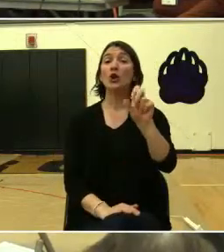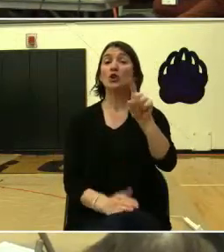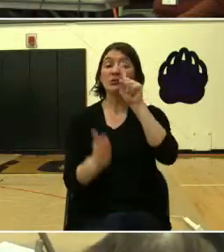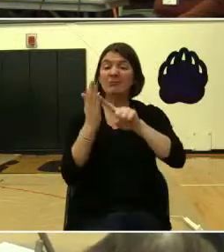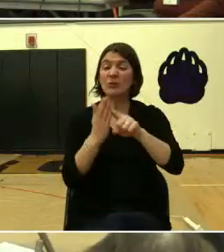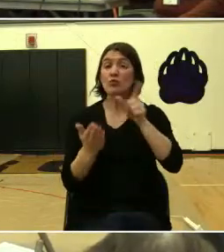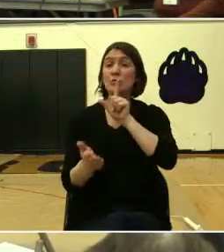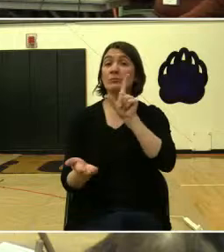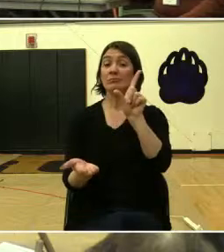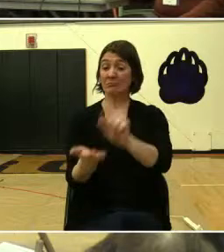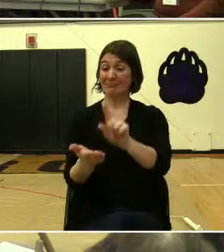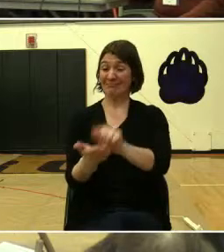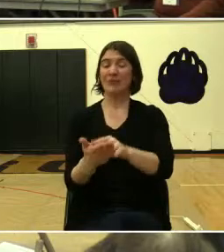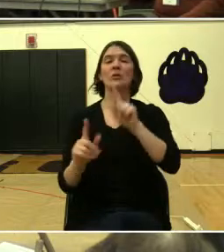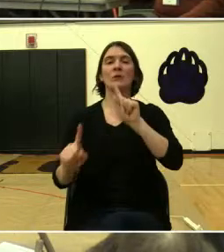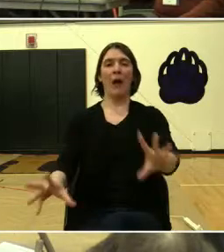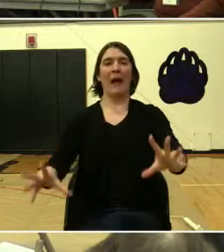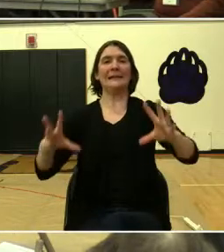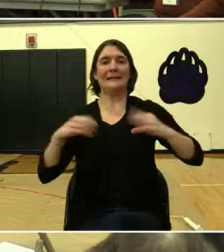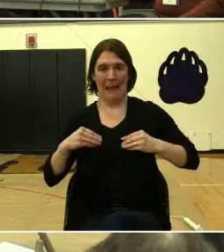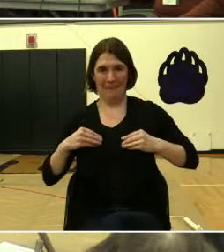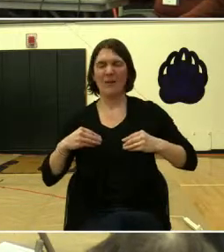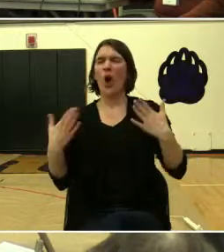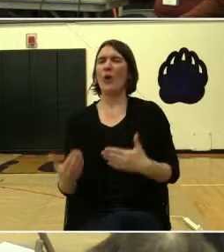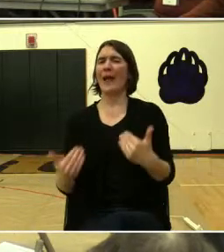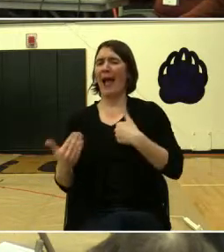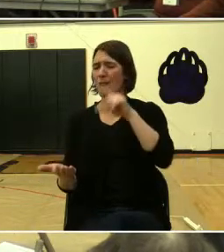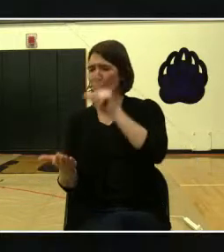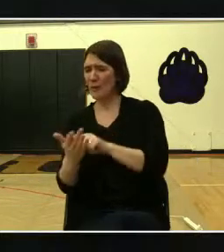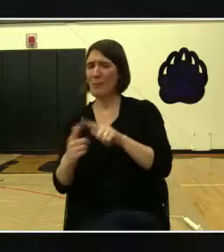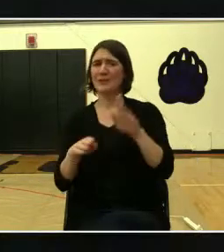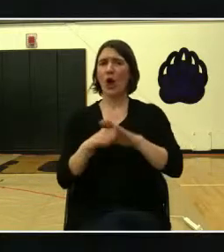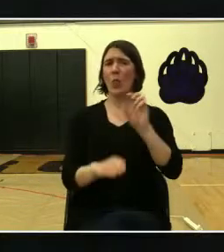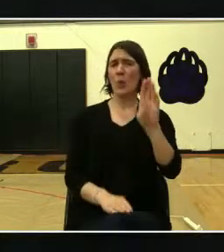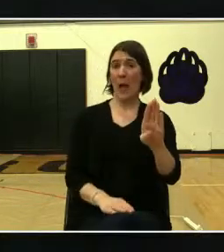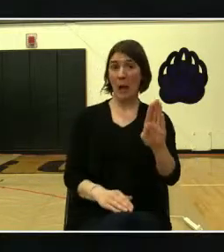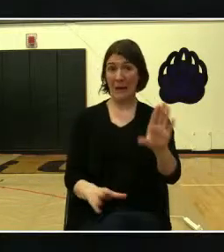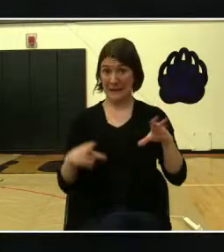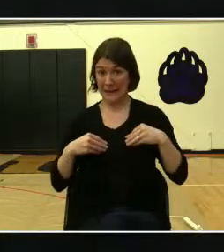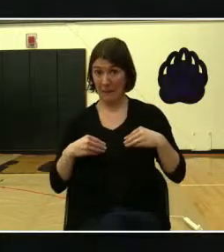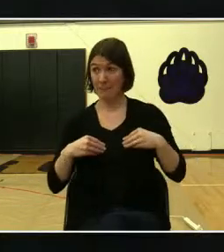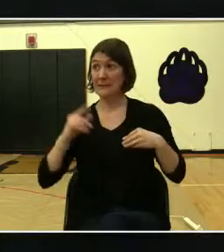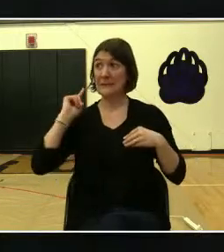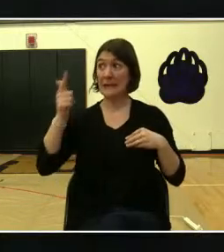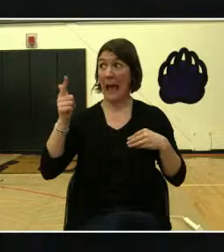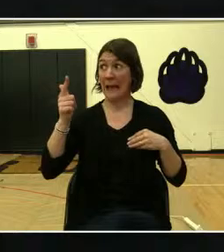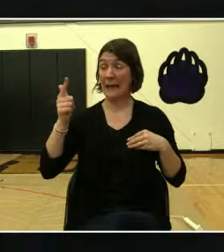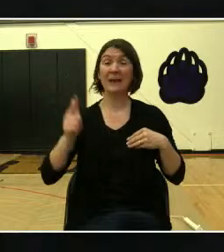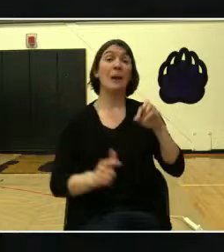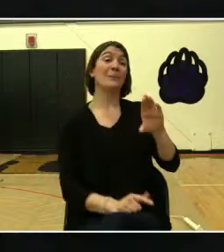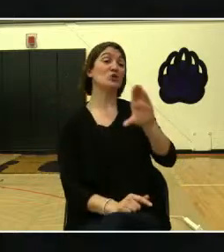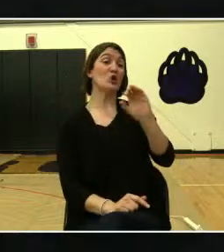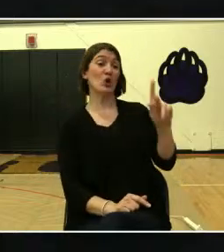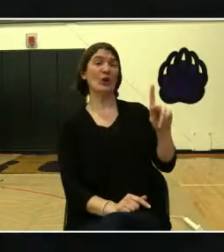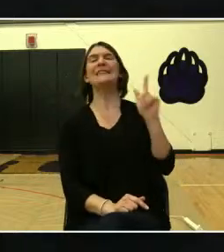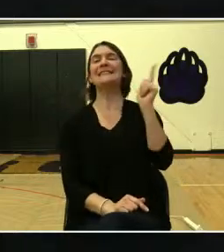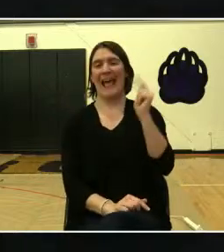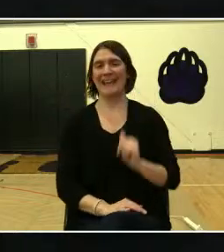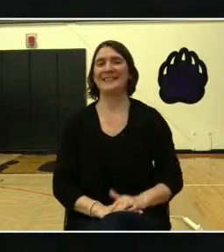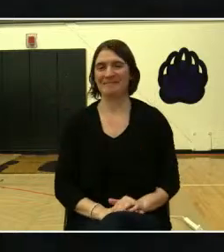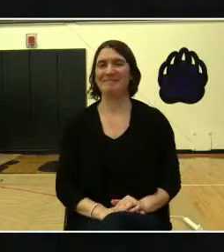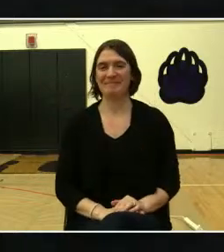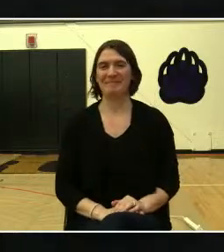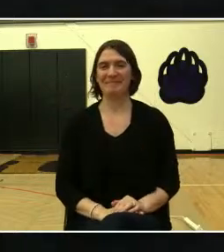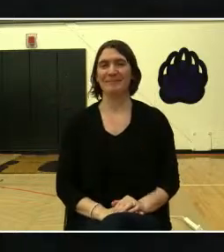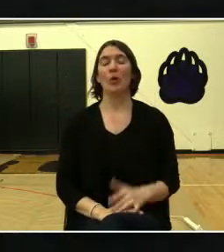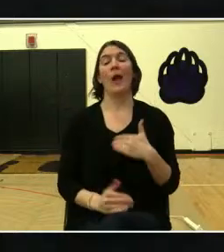as printed in the annual Town report and posted on the town's website is there a second Mr cook seconds